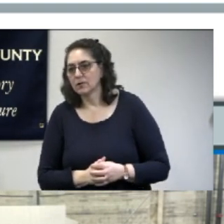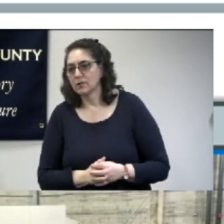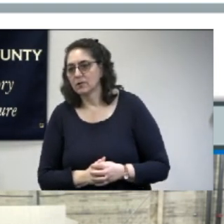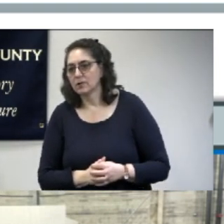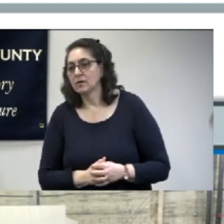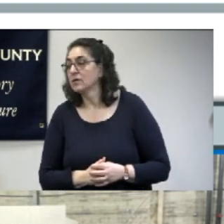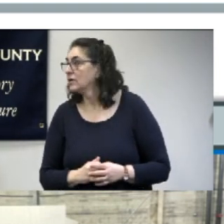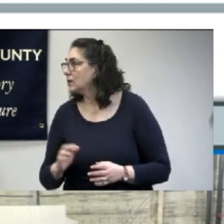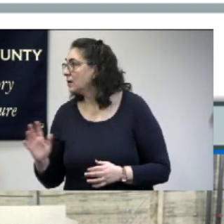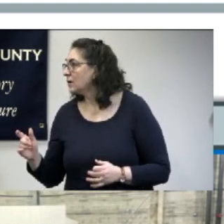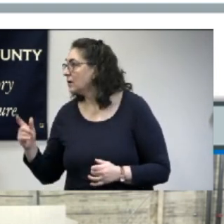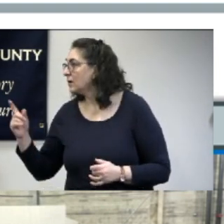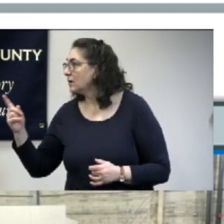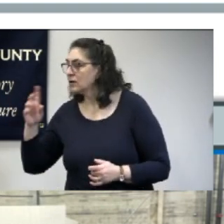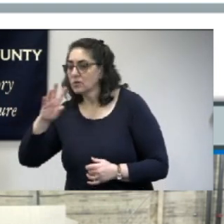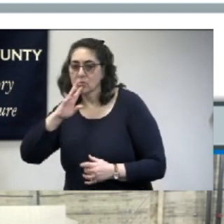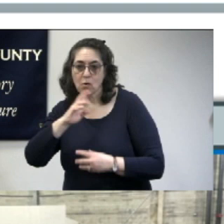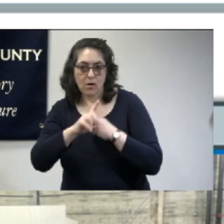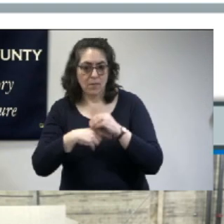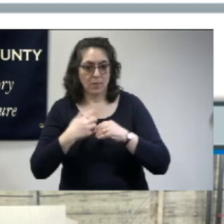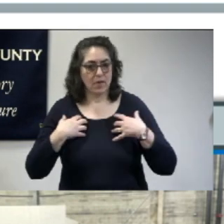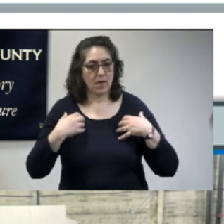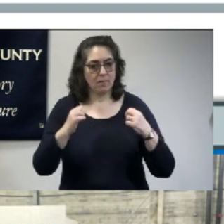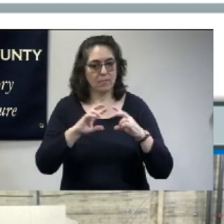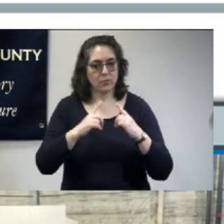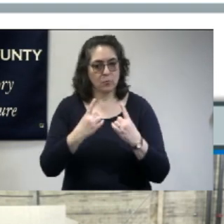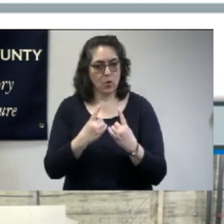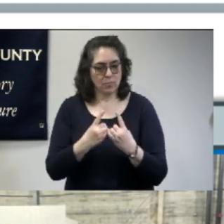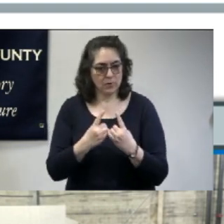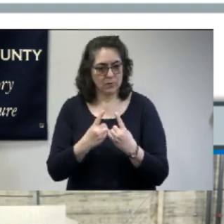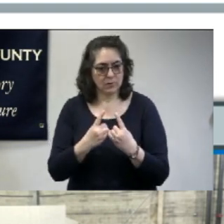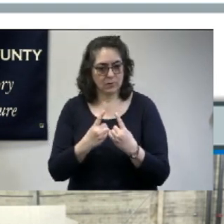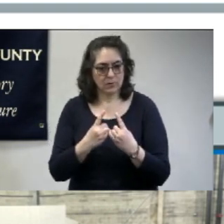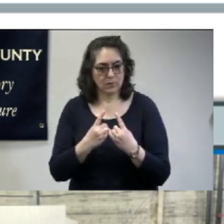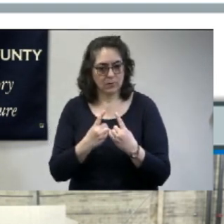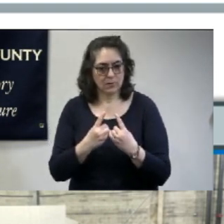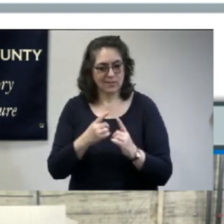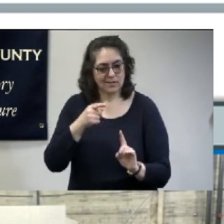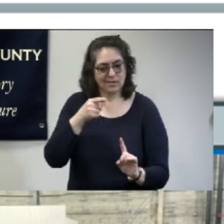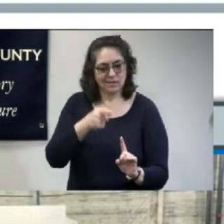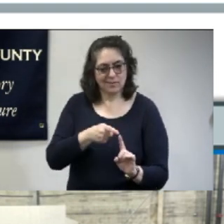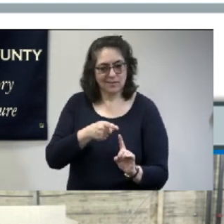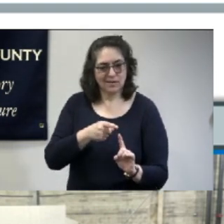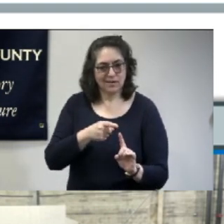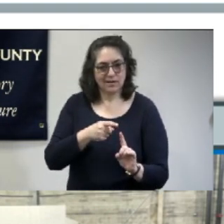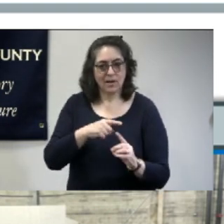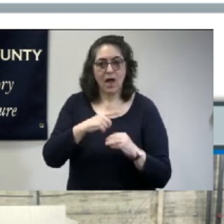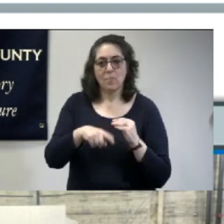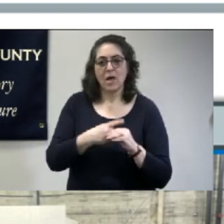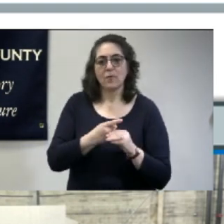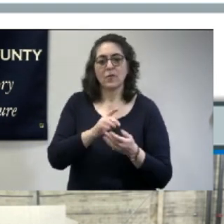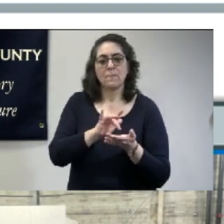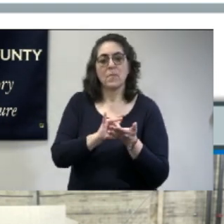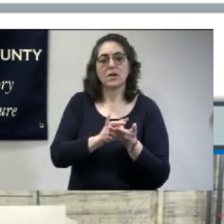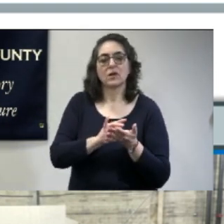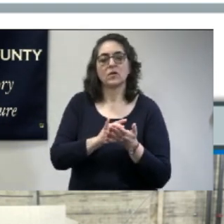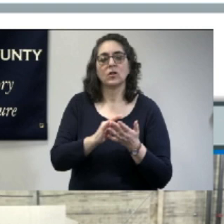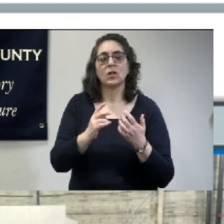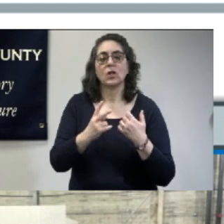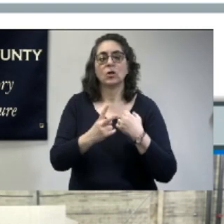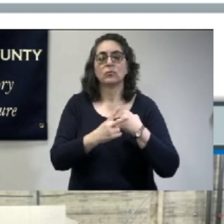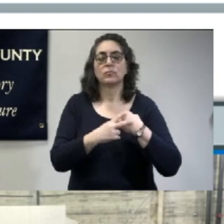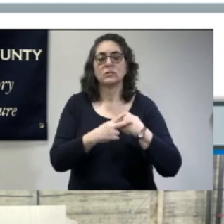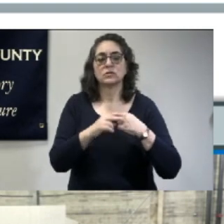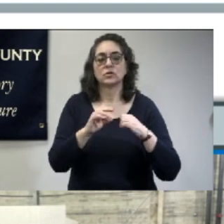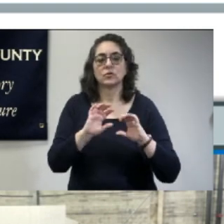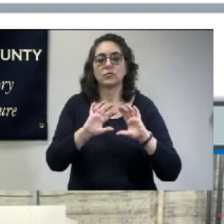So to speak about the health department, this is about the Medical Reserve Corps, and our goal is to have all